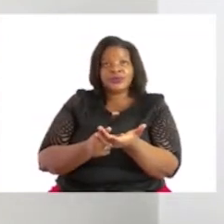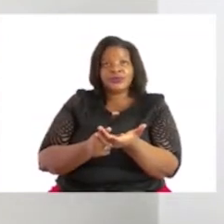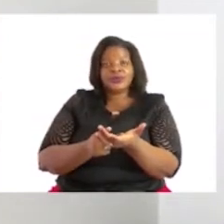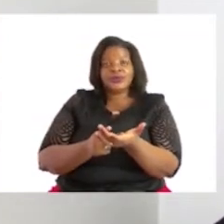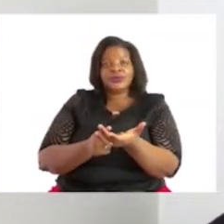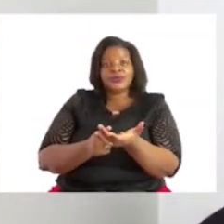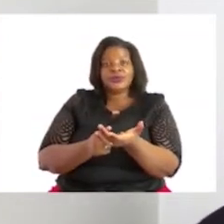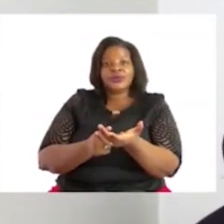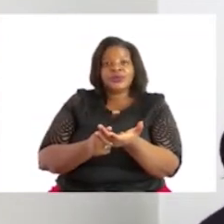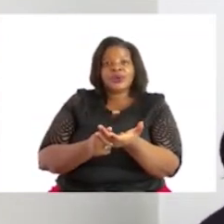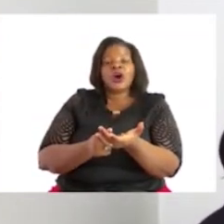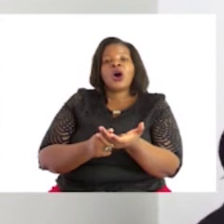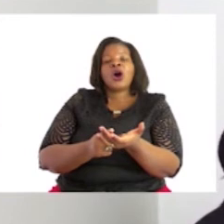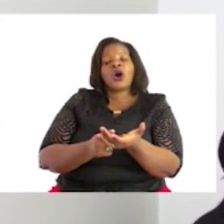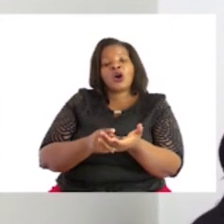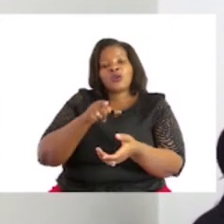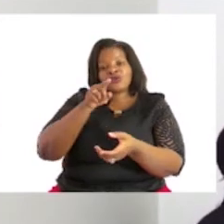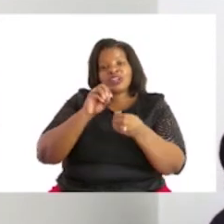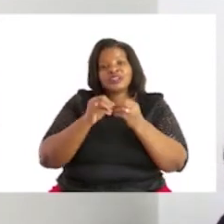of that underlined digit.